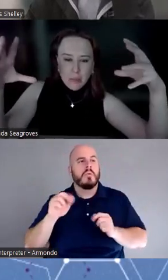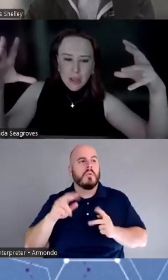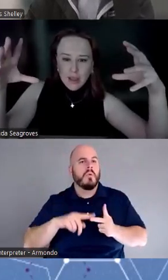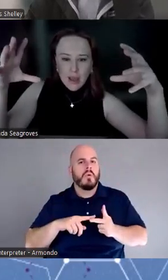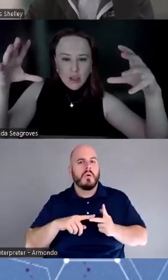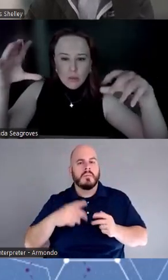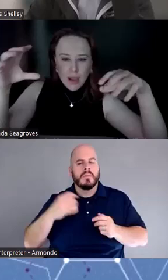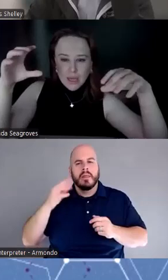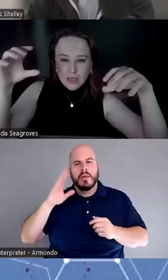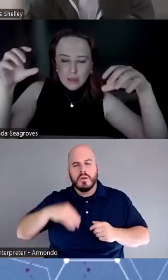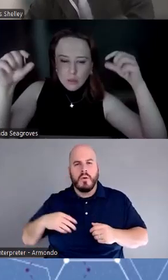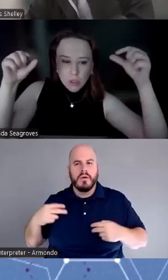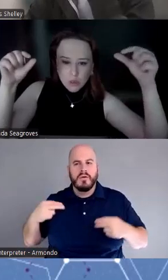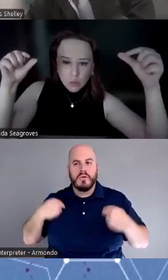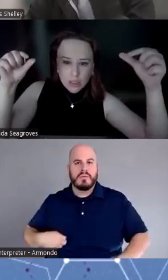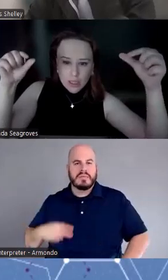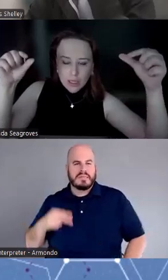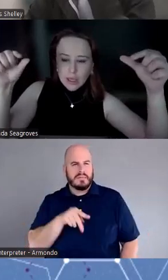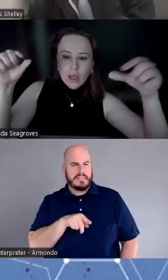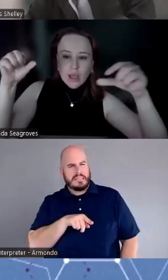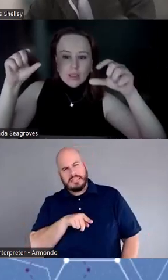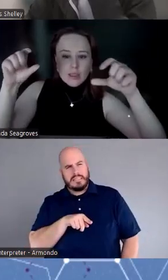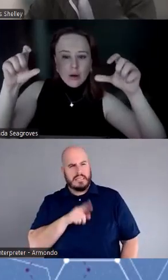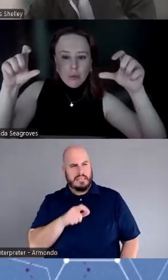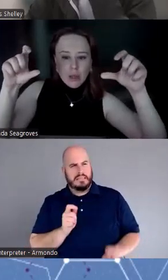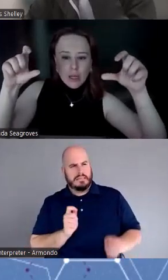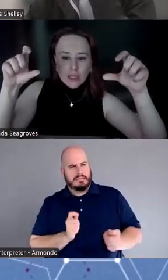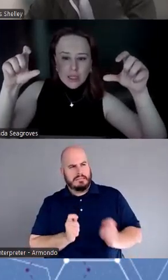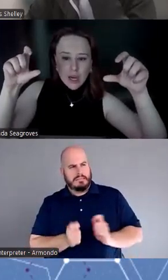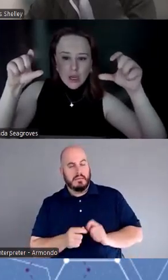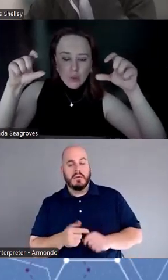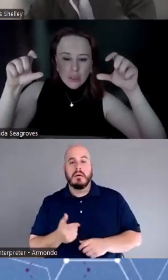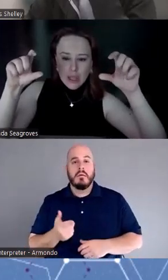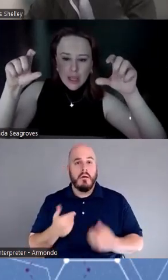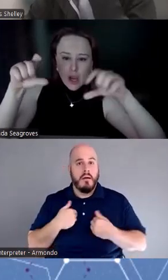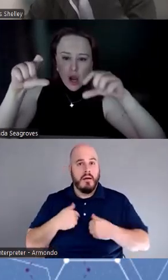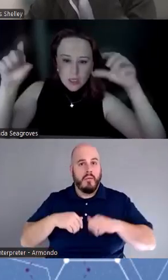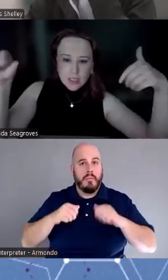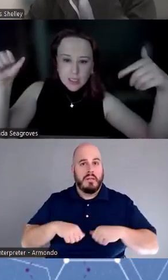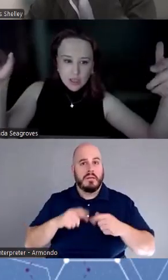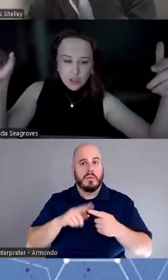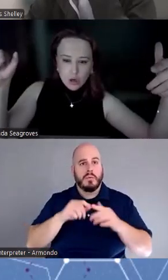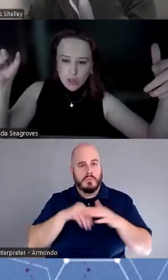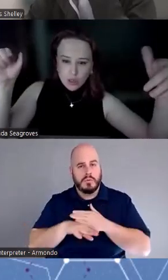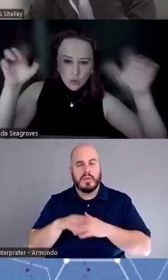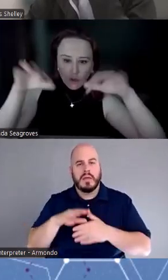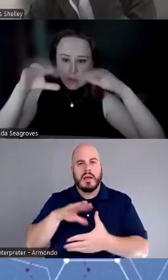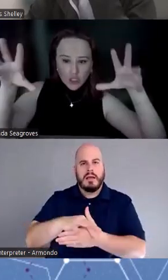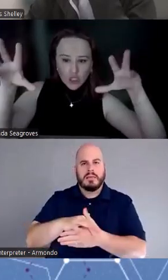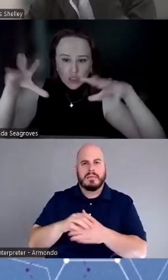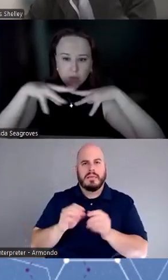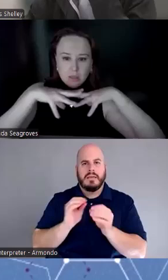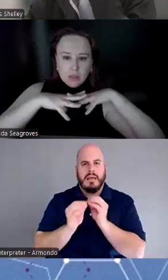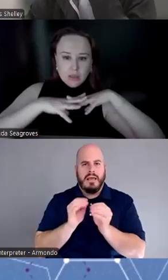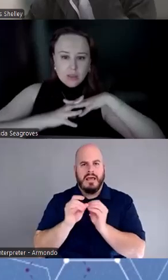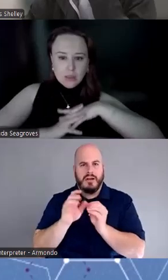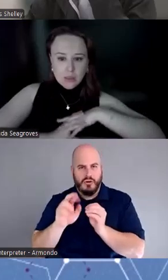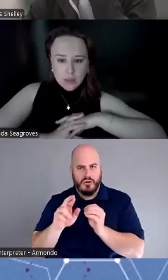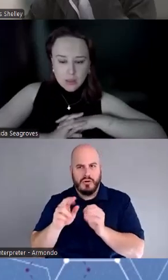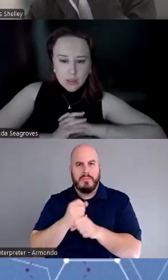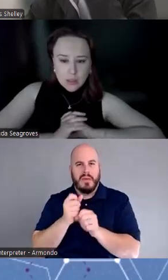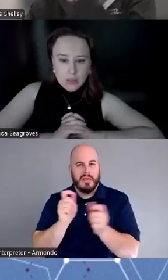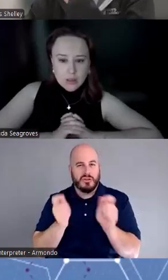sees something that, might need a little bit of tweaking, is there an ability to kind of go into like a content editor and sort of make